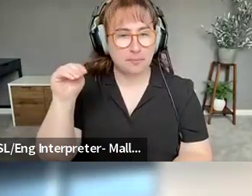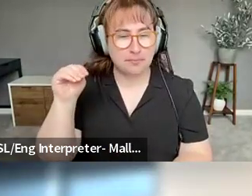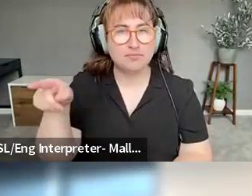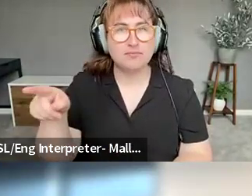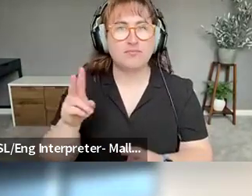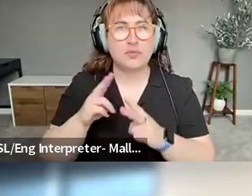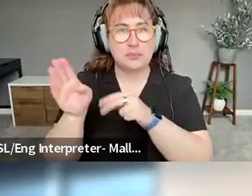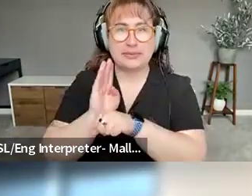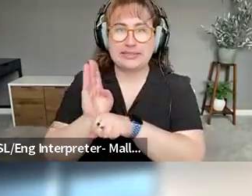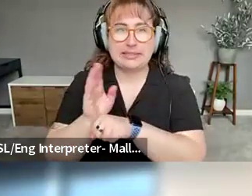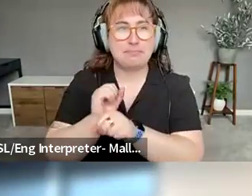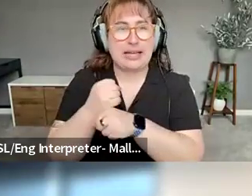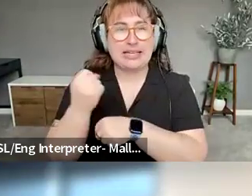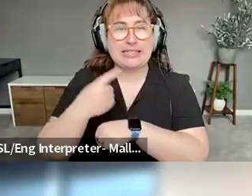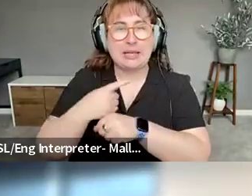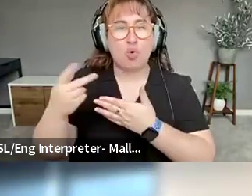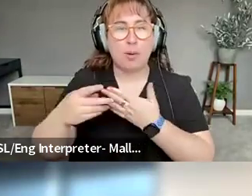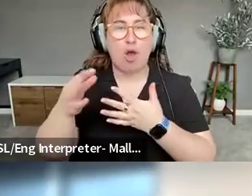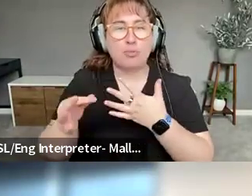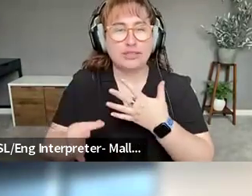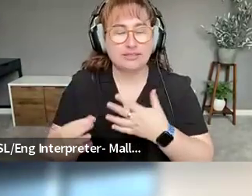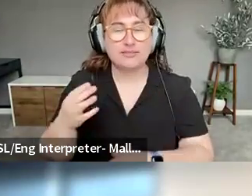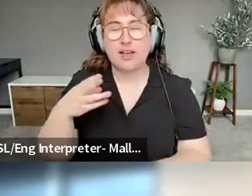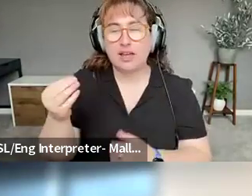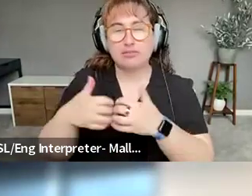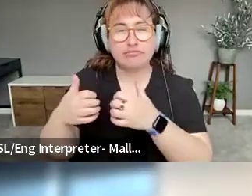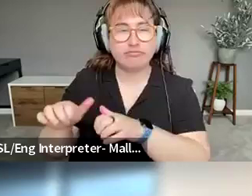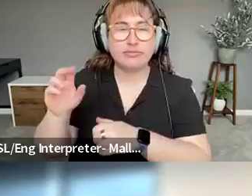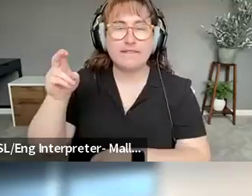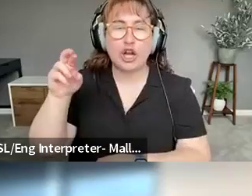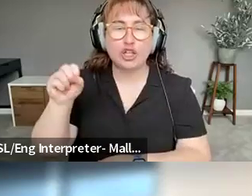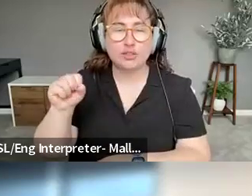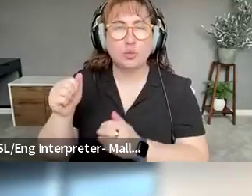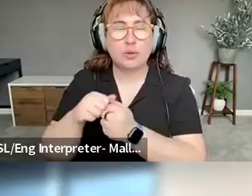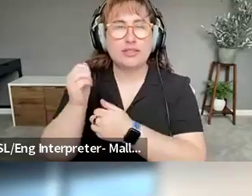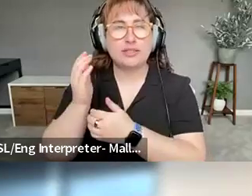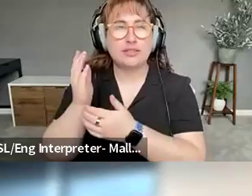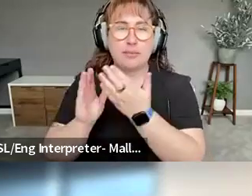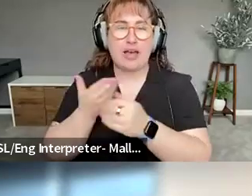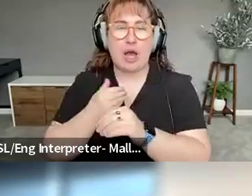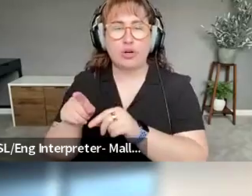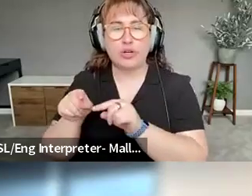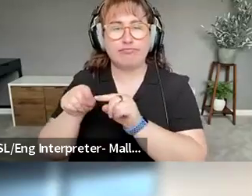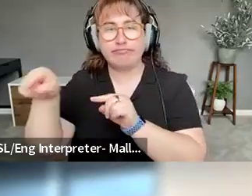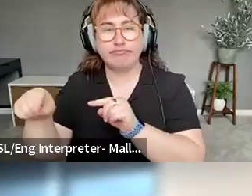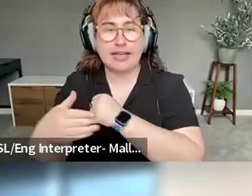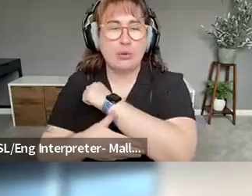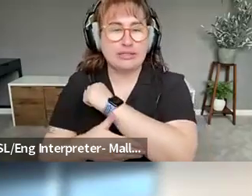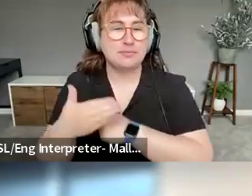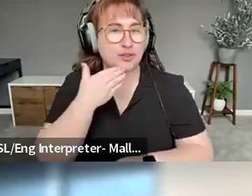been very busy creating day program options and getting things vendored in some of our outlying counties. So great job on that,